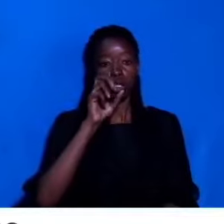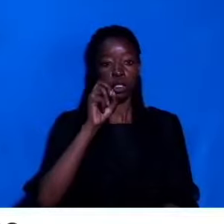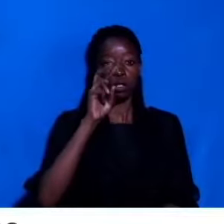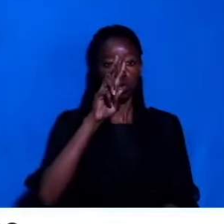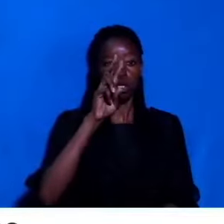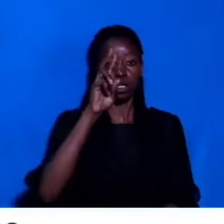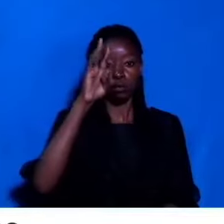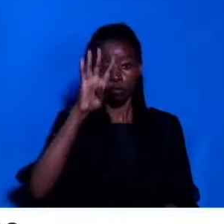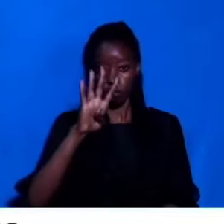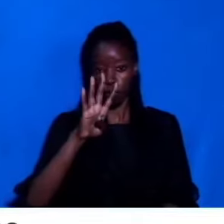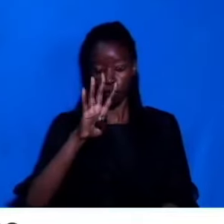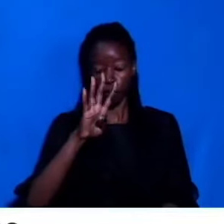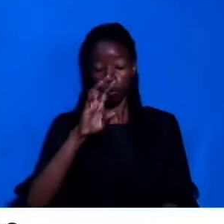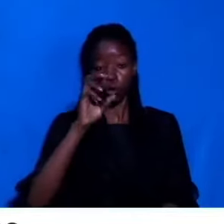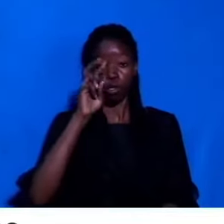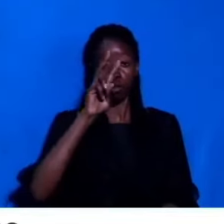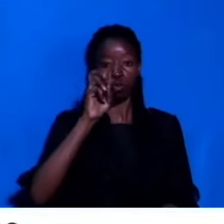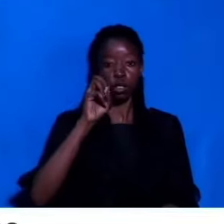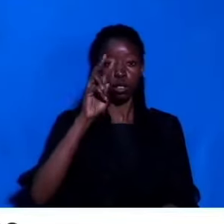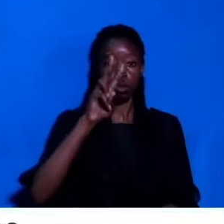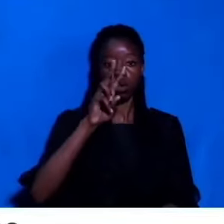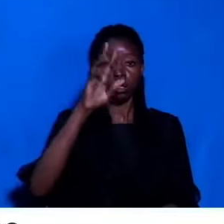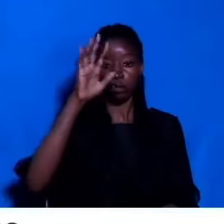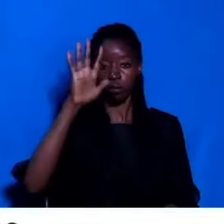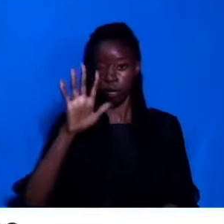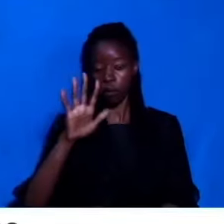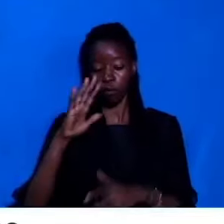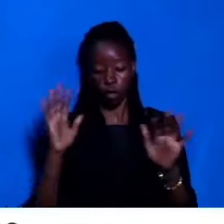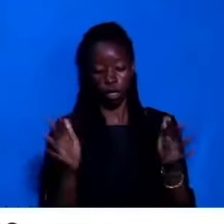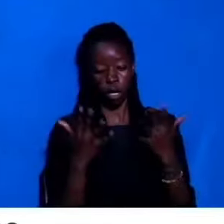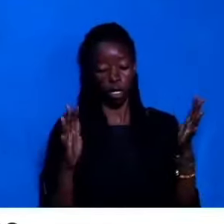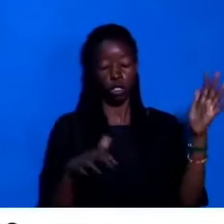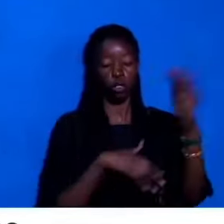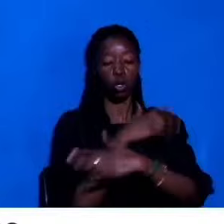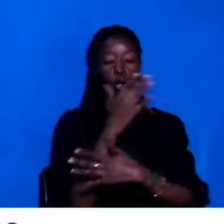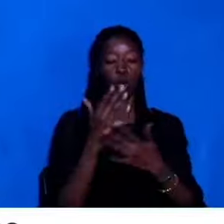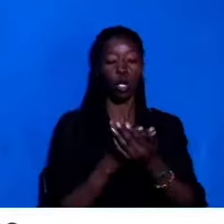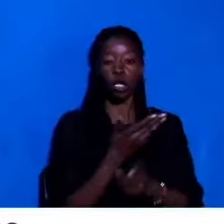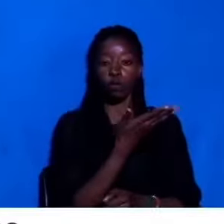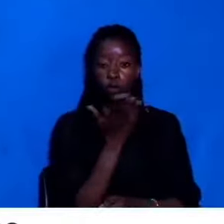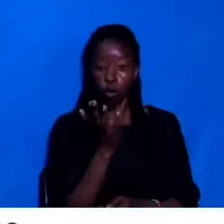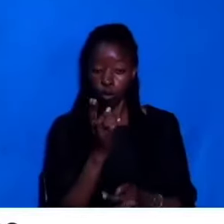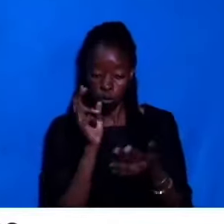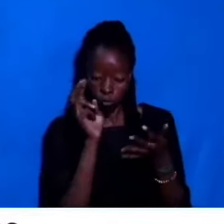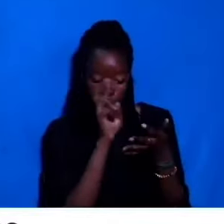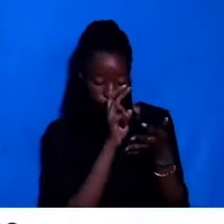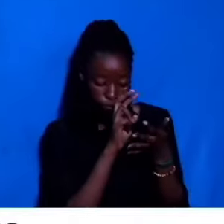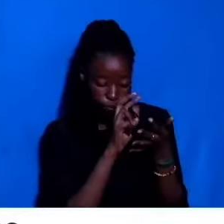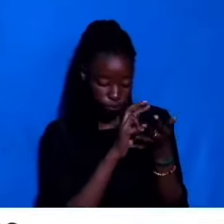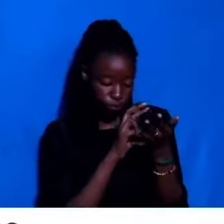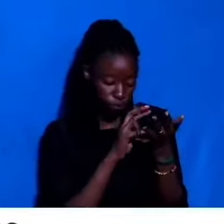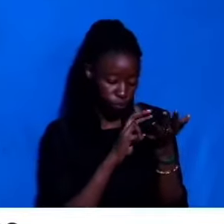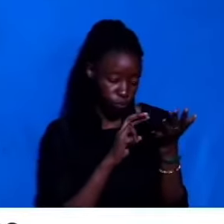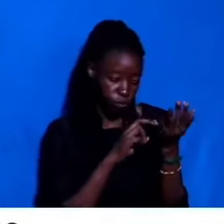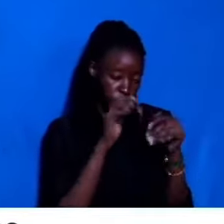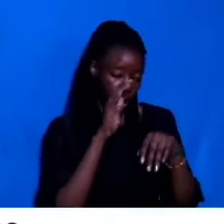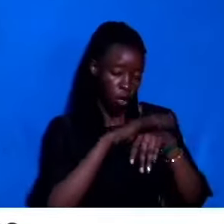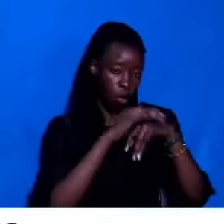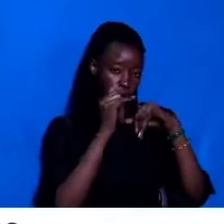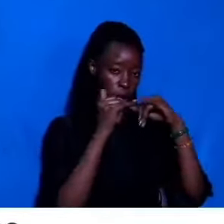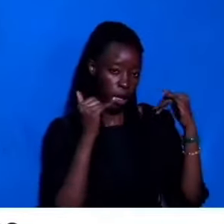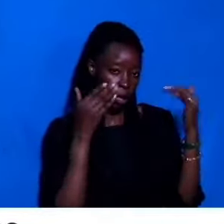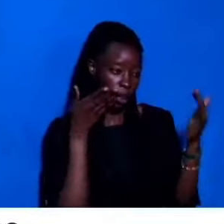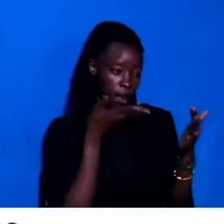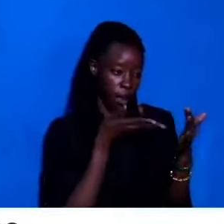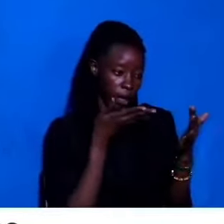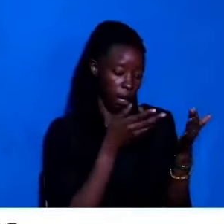2024-2025. And we are encouraging everyone to read it. Have a moment to look at it. Read it. It's all over. It's online. And